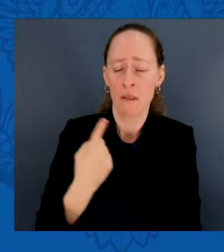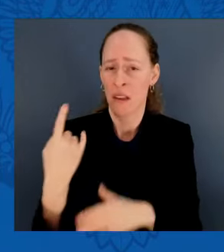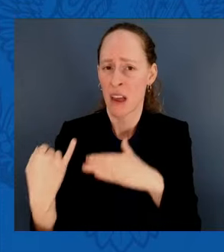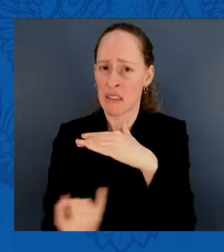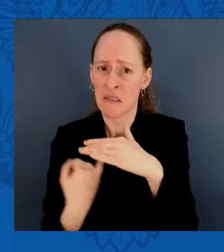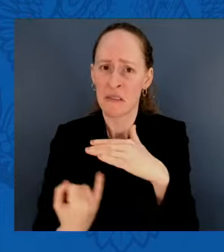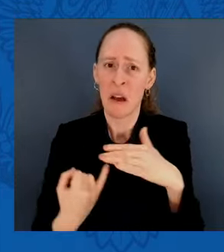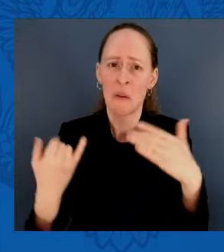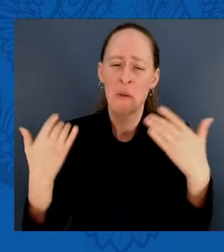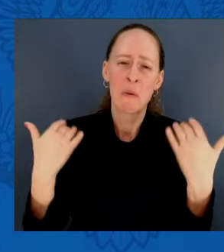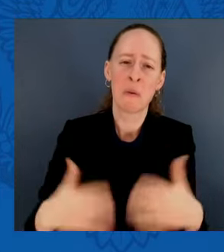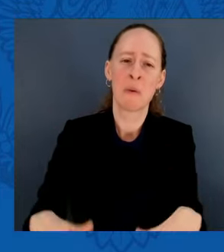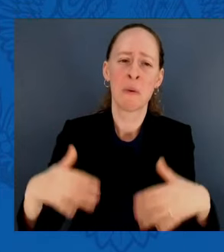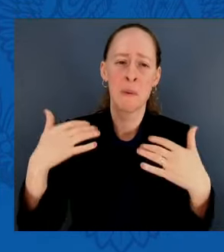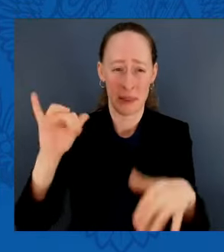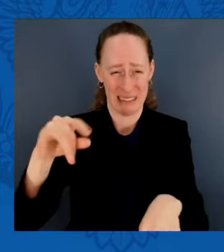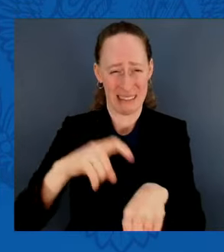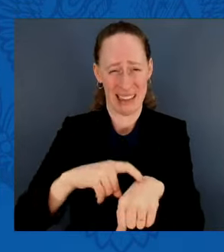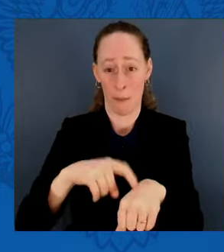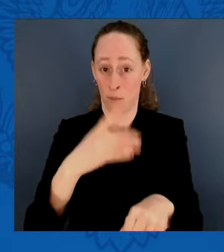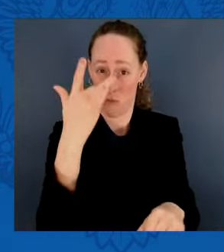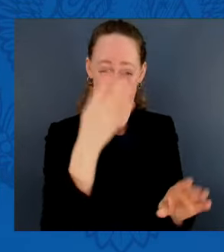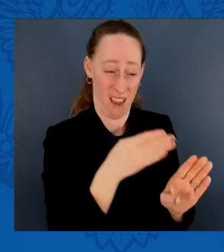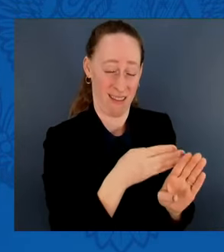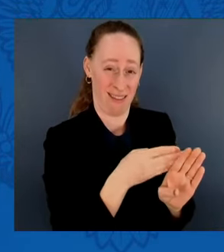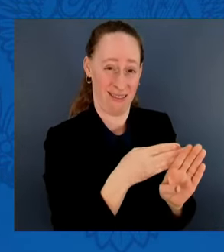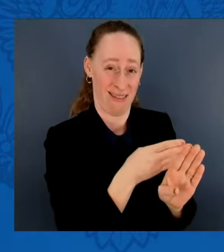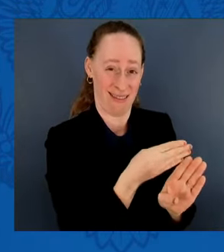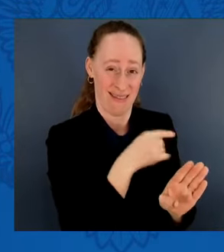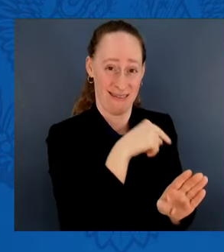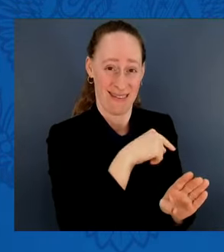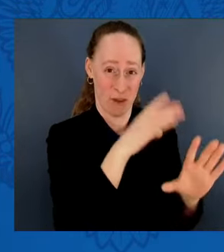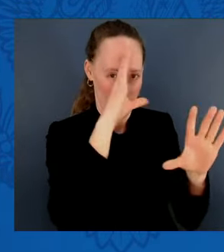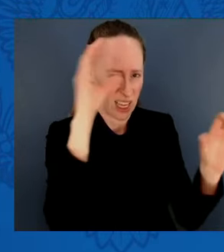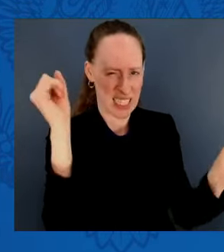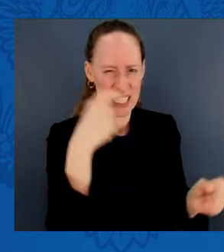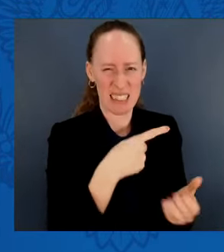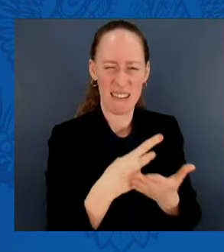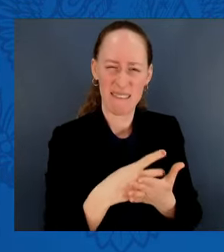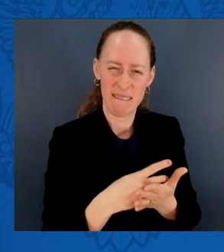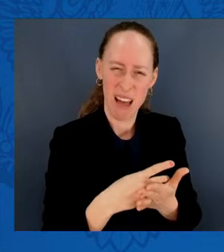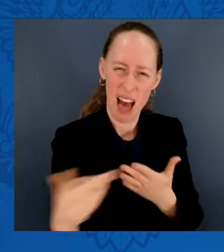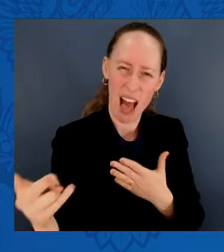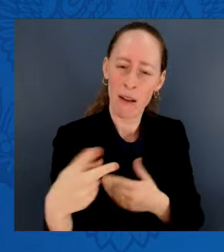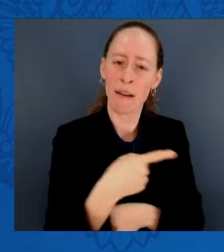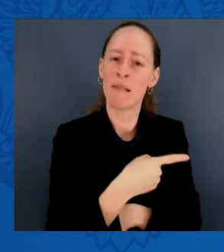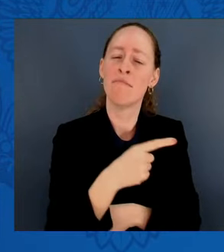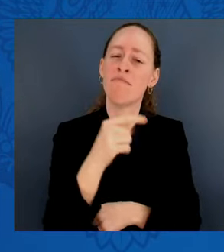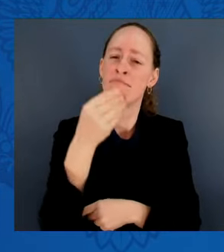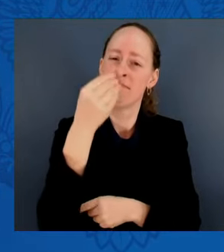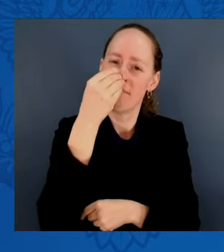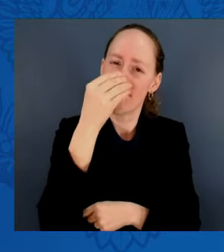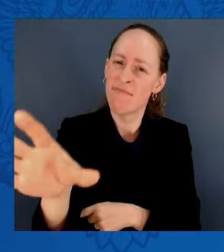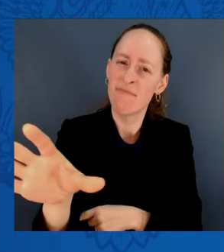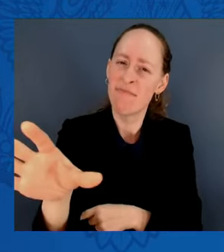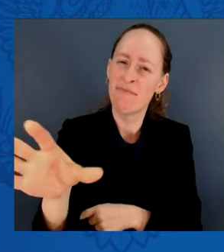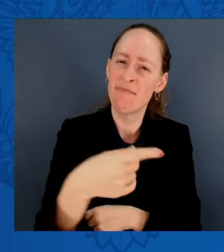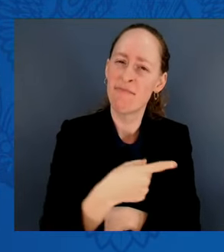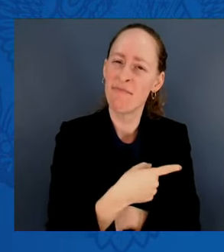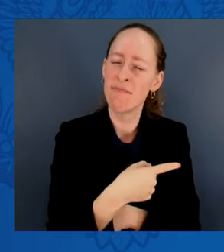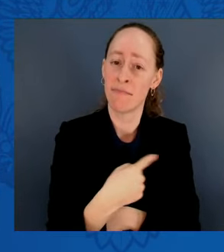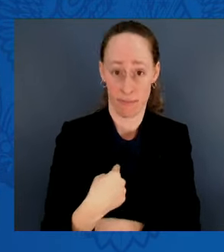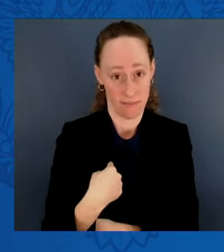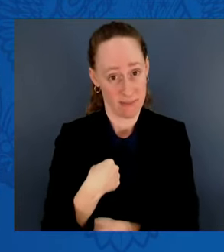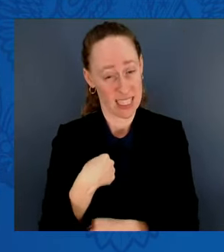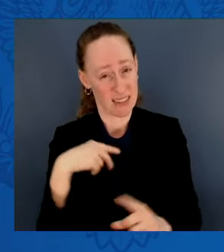duty that he owes to American people, the duty to care. I think that's unforgivable. I came to office determined to